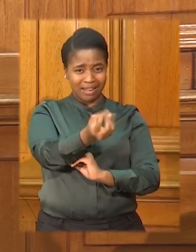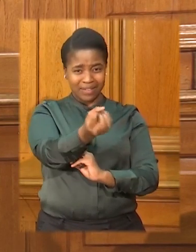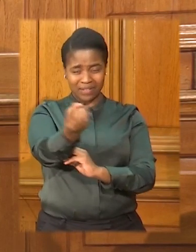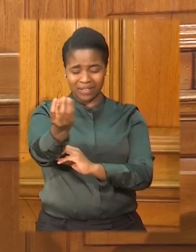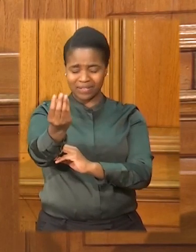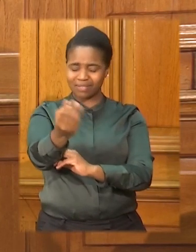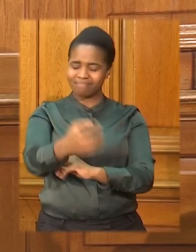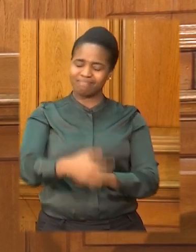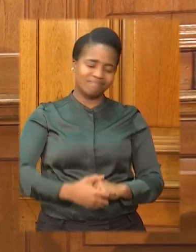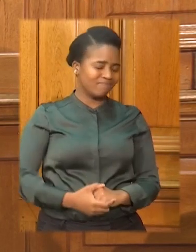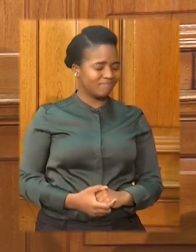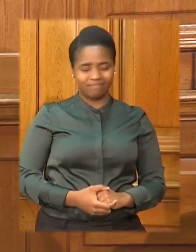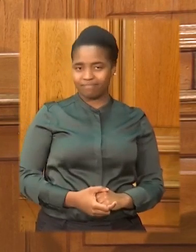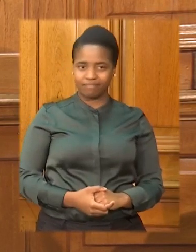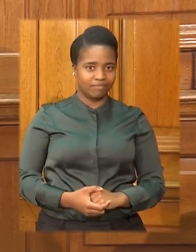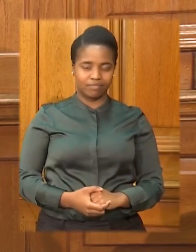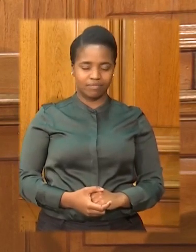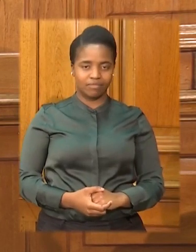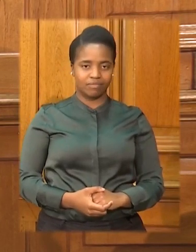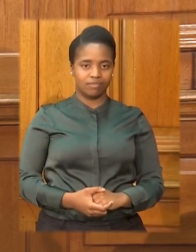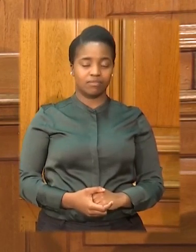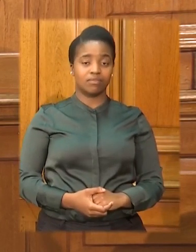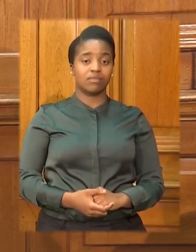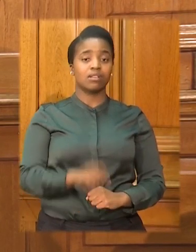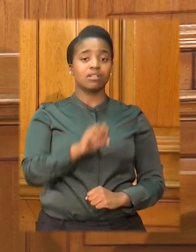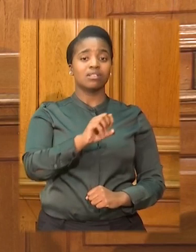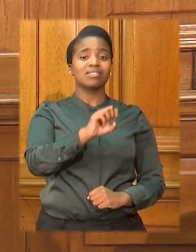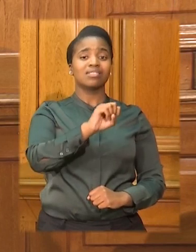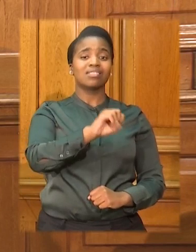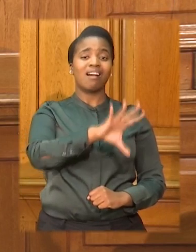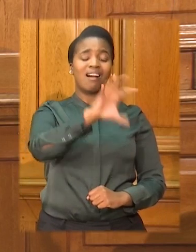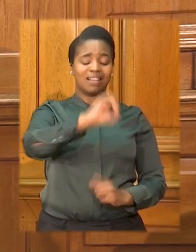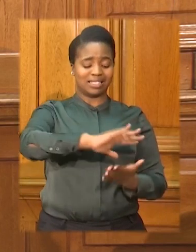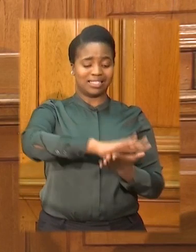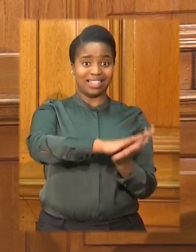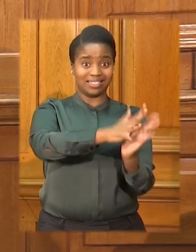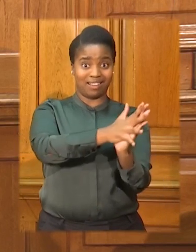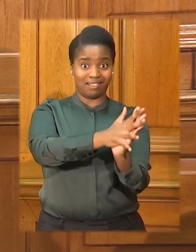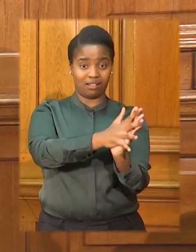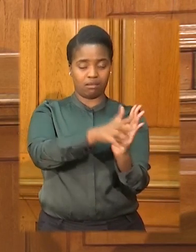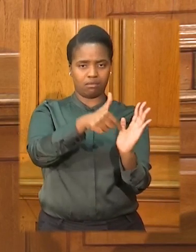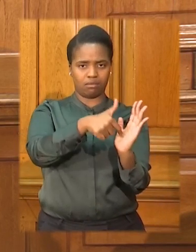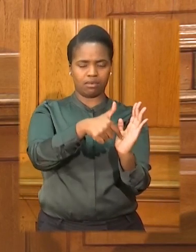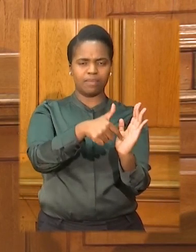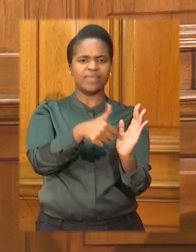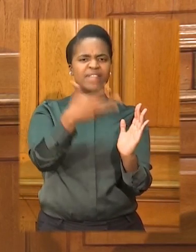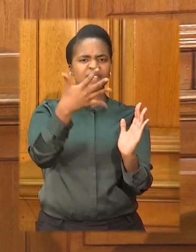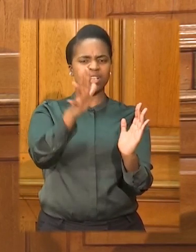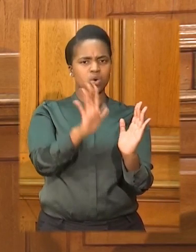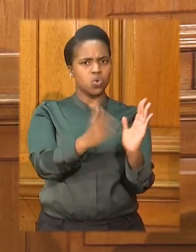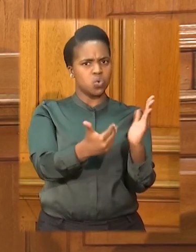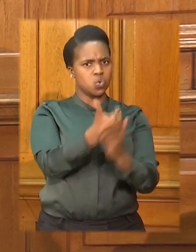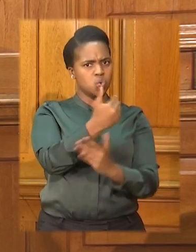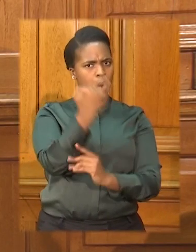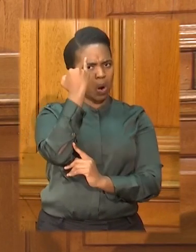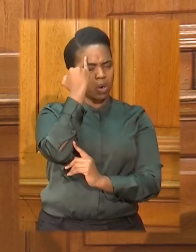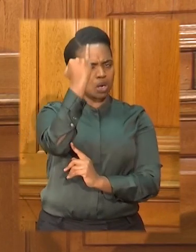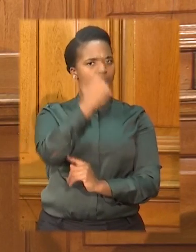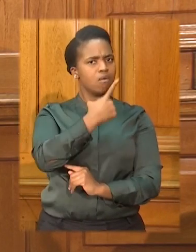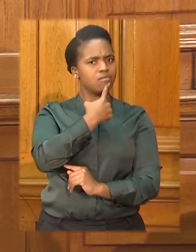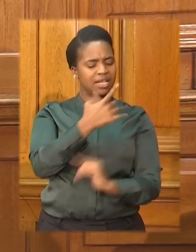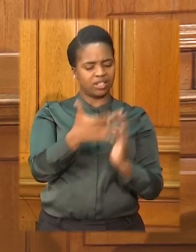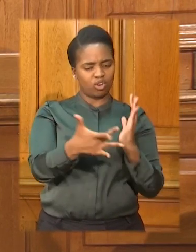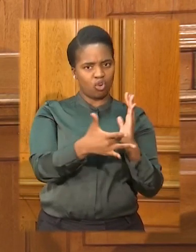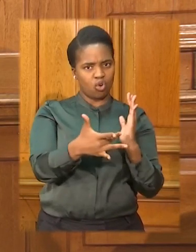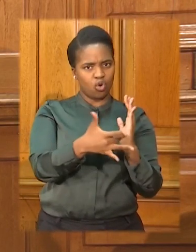epidemic. The South African Social Security Agency, SASSA, will within days implement